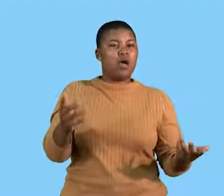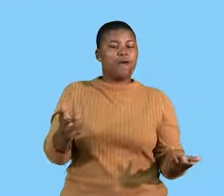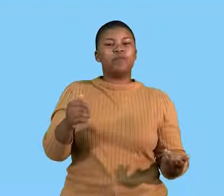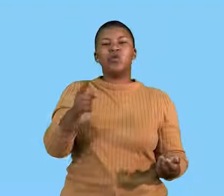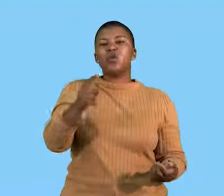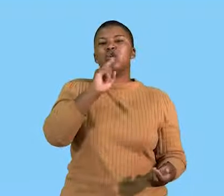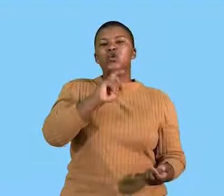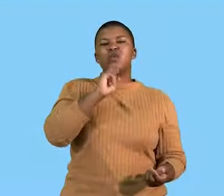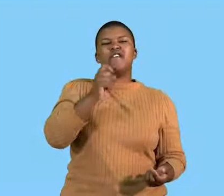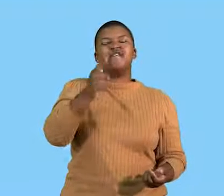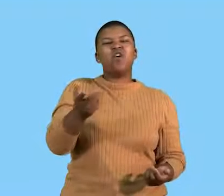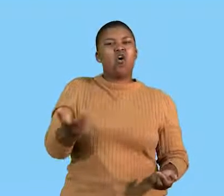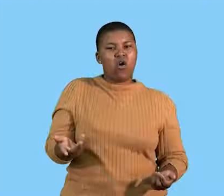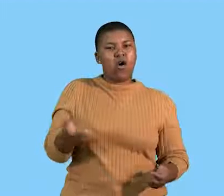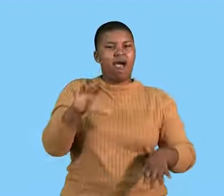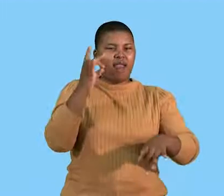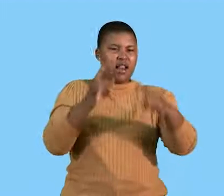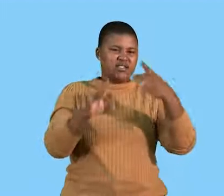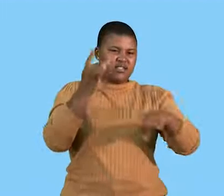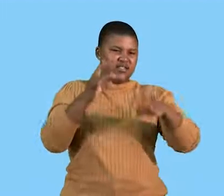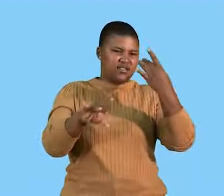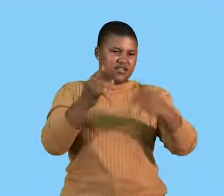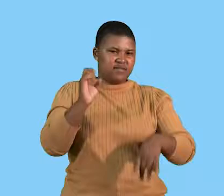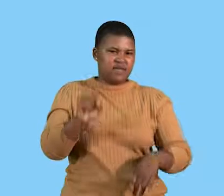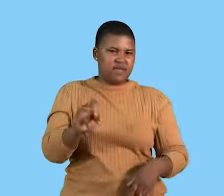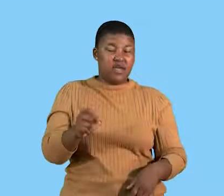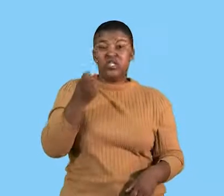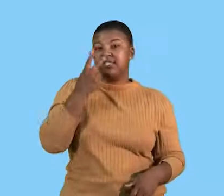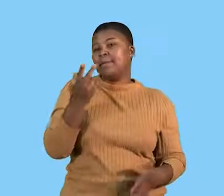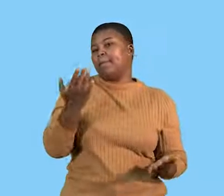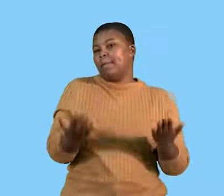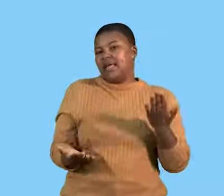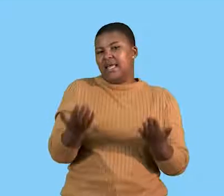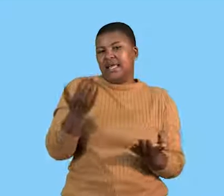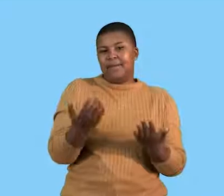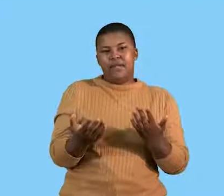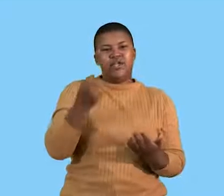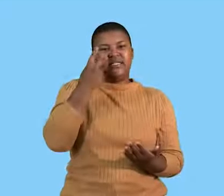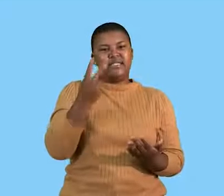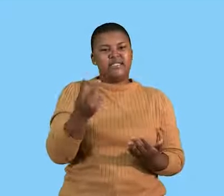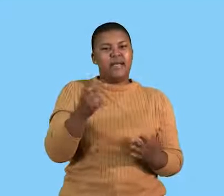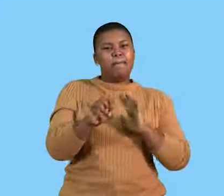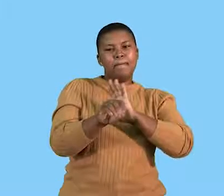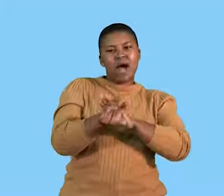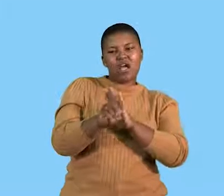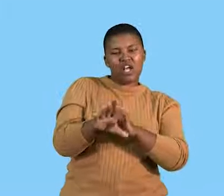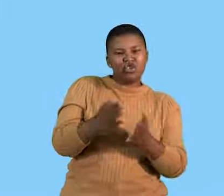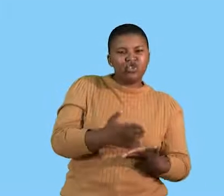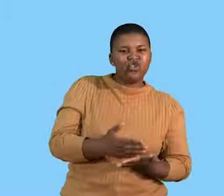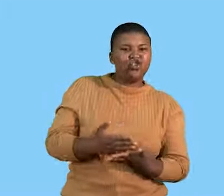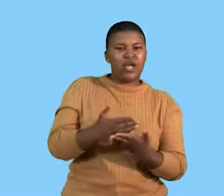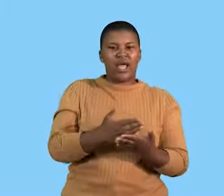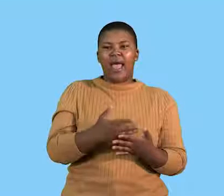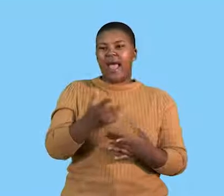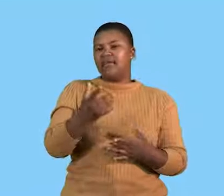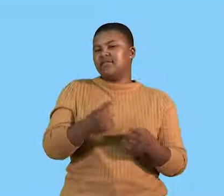this we use for reference or analysis. So we can see maybe, for example, what is the market share